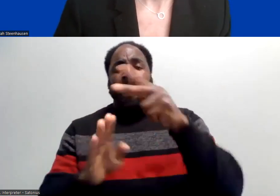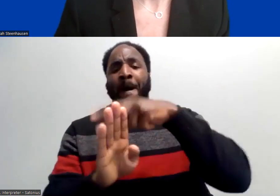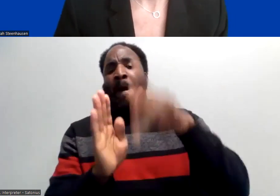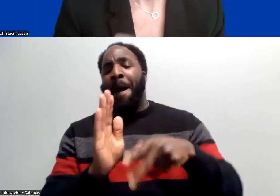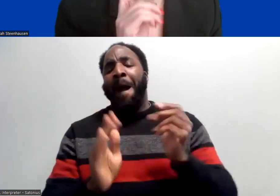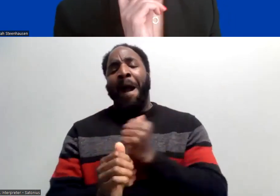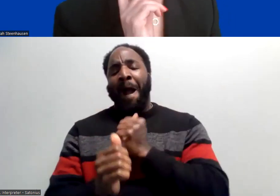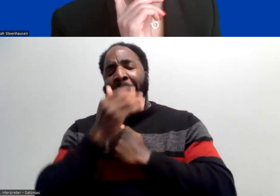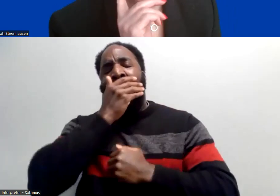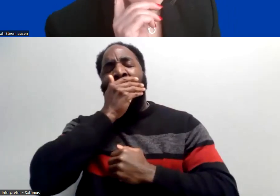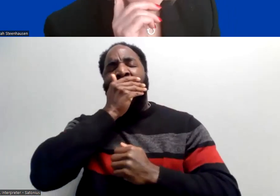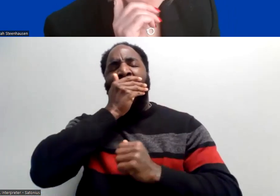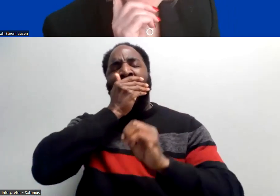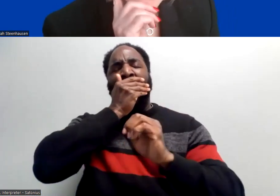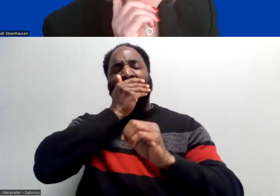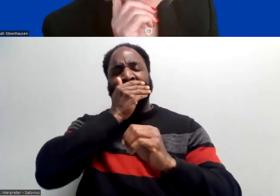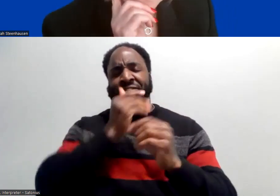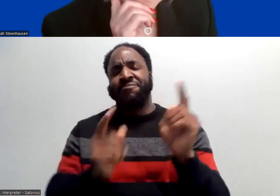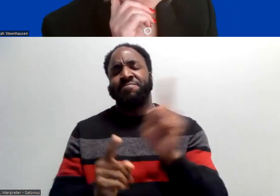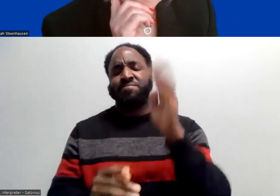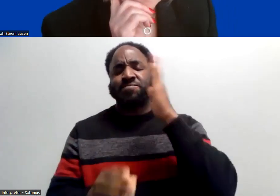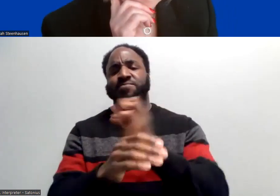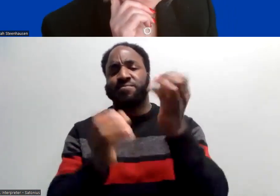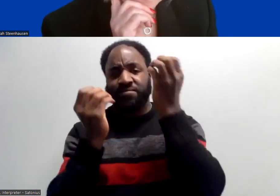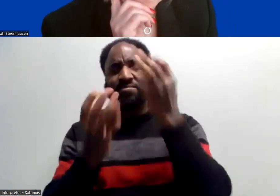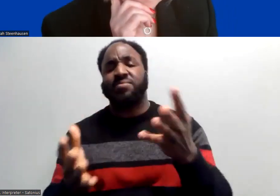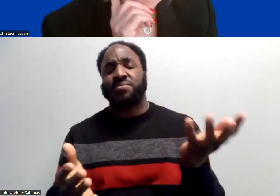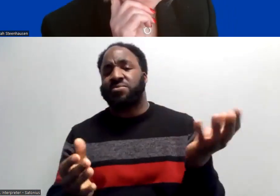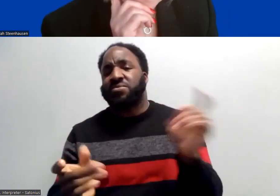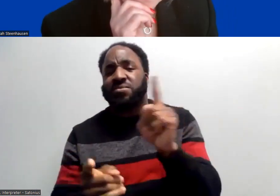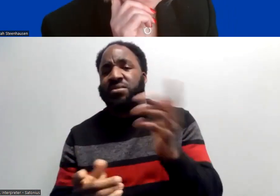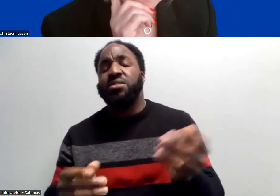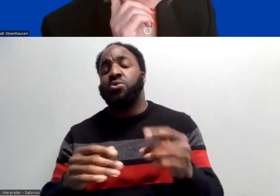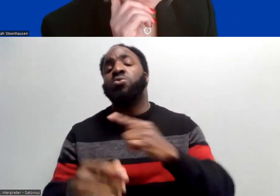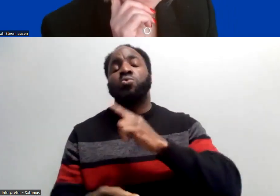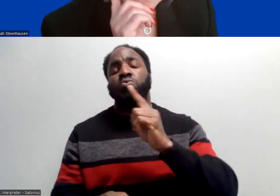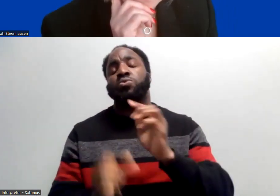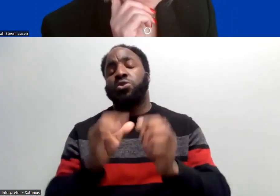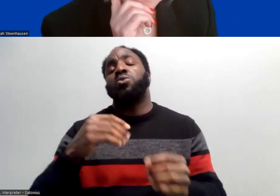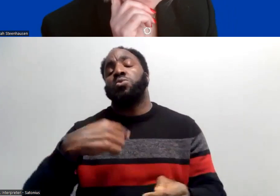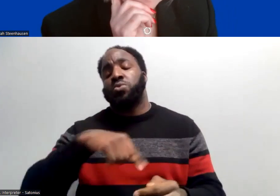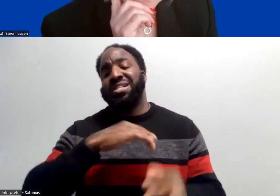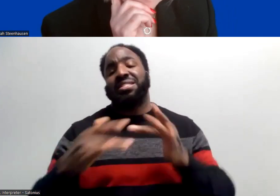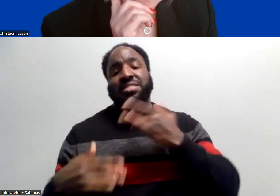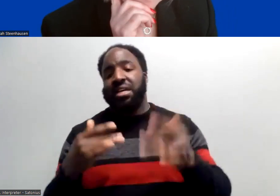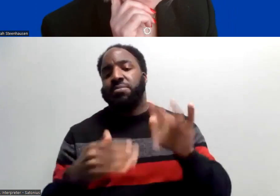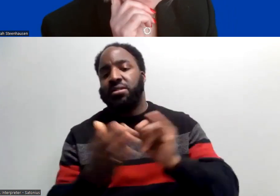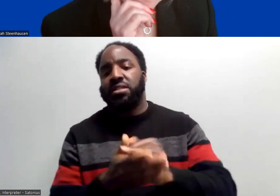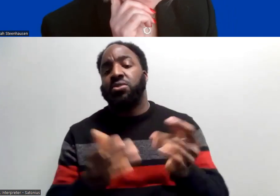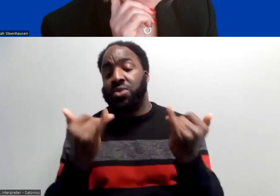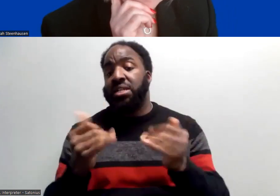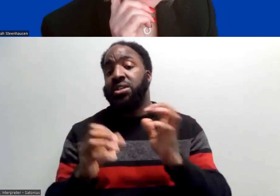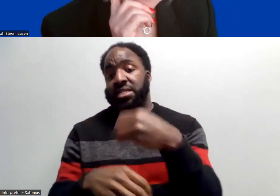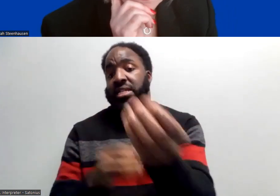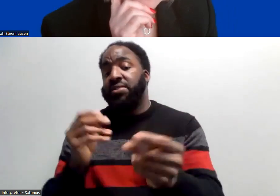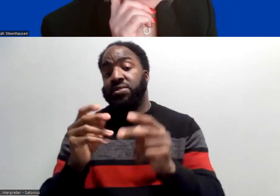clients, where to go to get information. So we're really excited about that. And we know right now you could give people all the